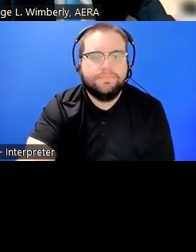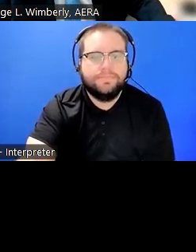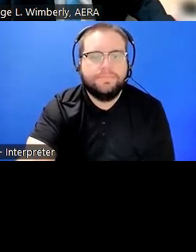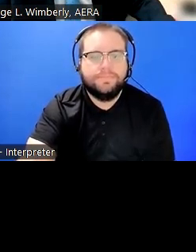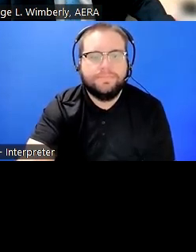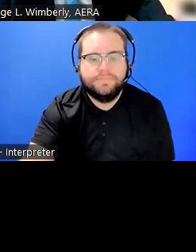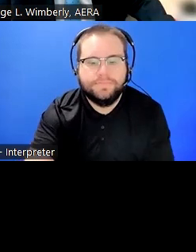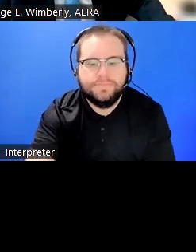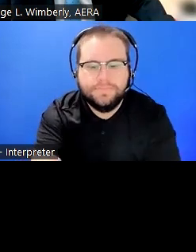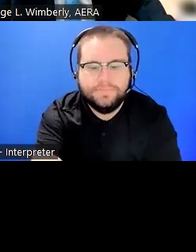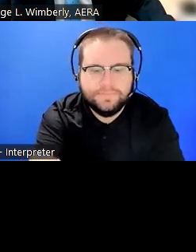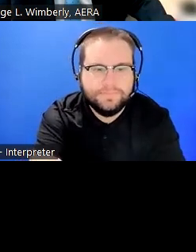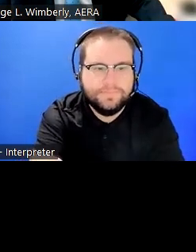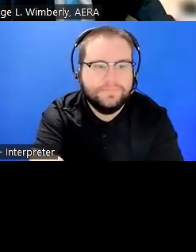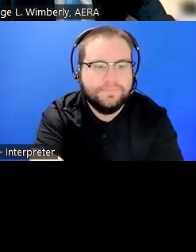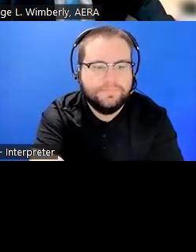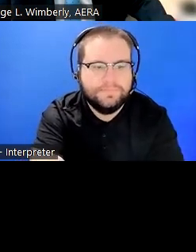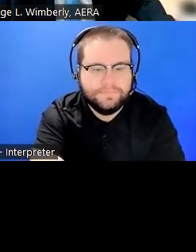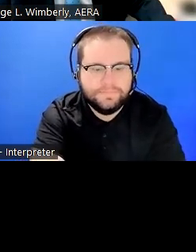Give you a moment.